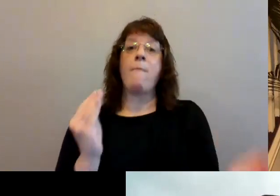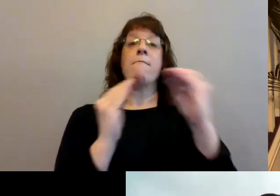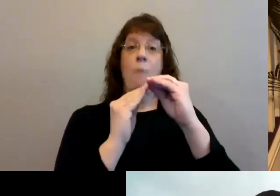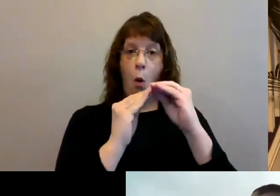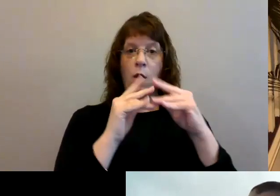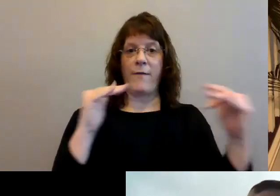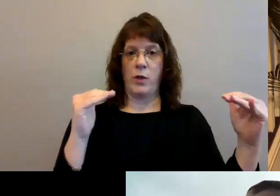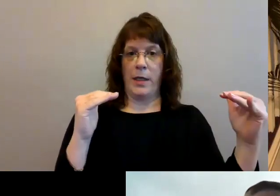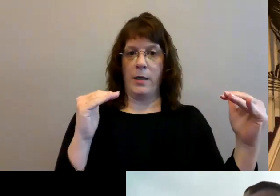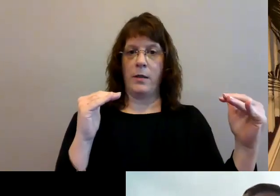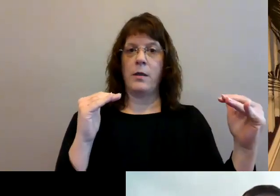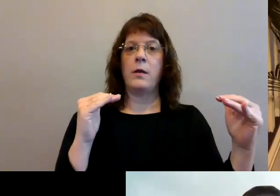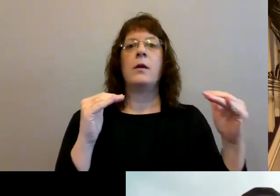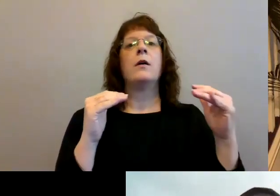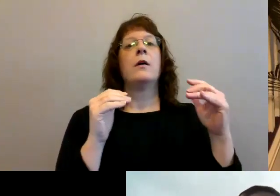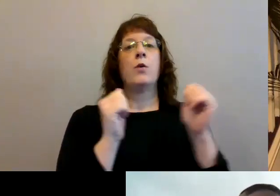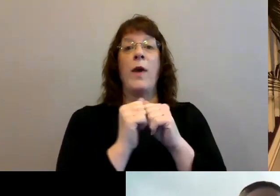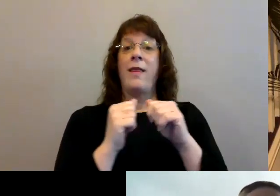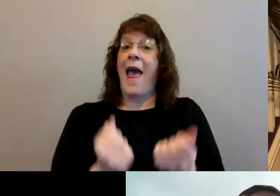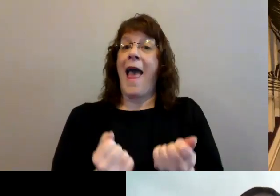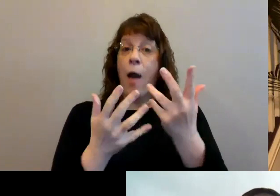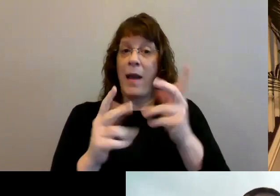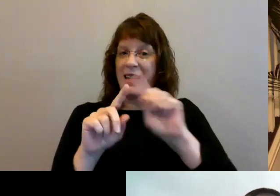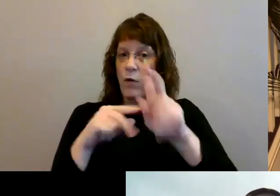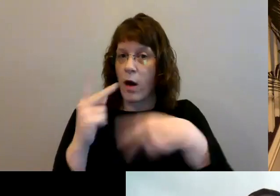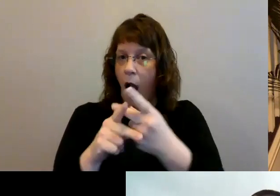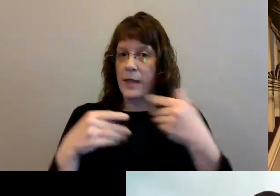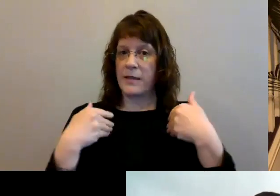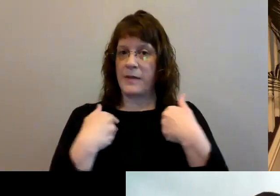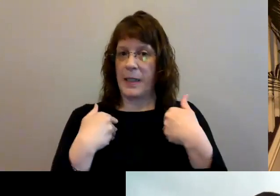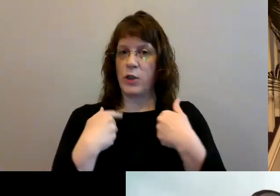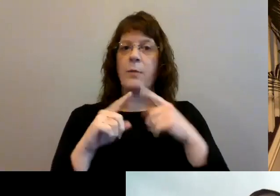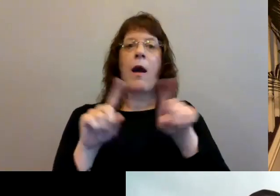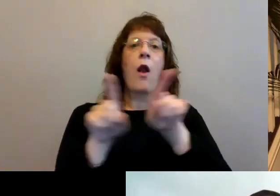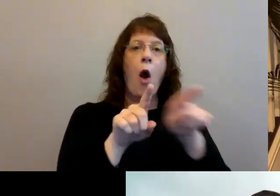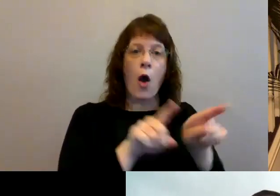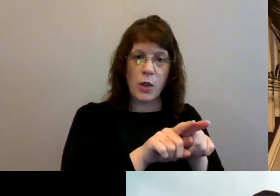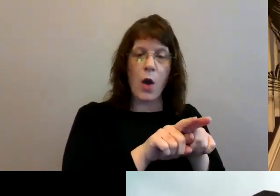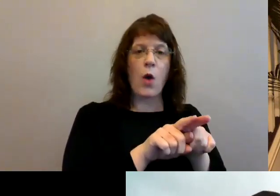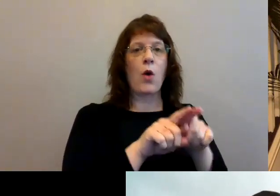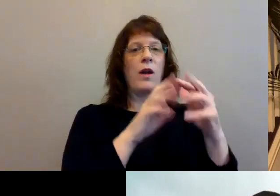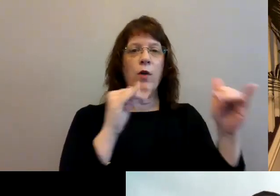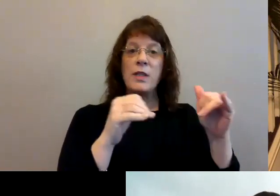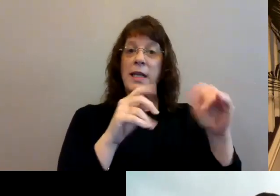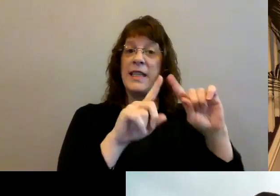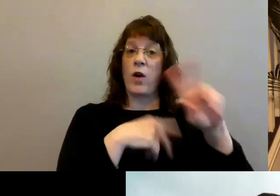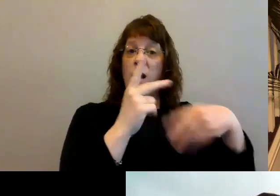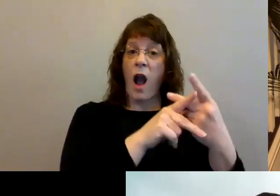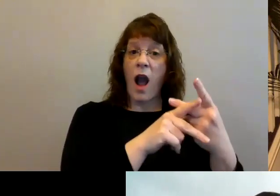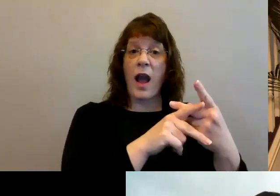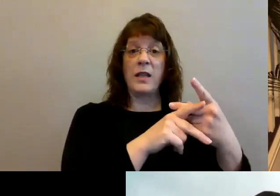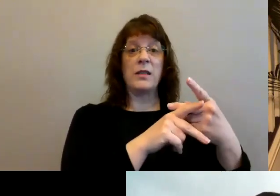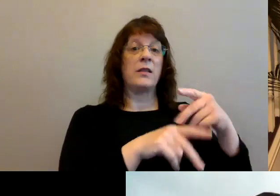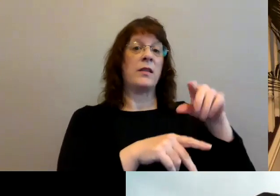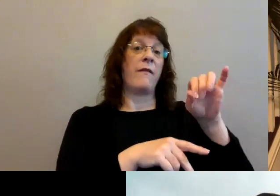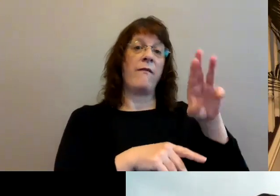biodiversity, both like in terms of species number, but also in terms of diversity of forms, of function, what the organisms are